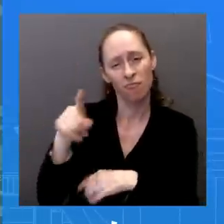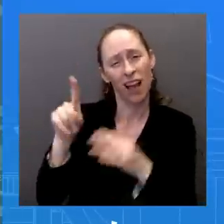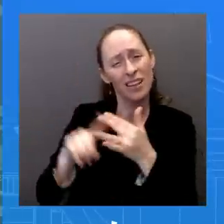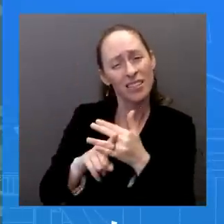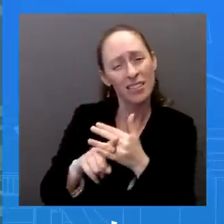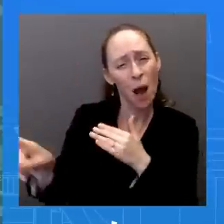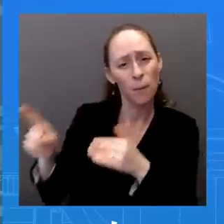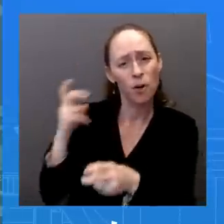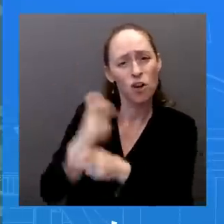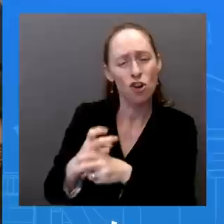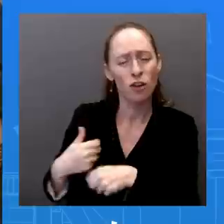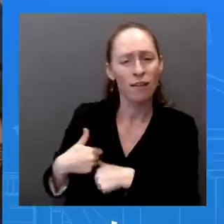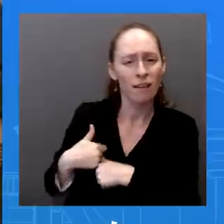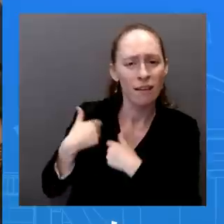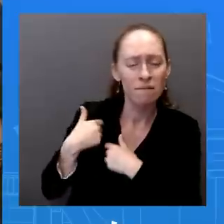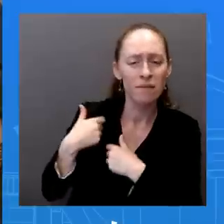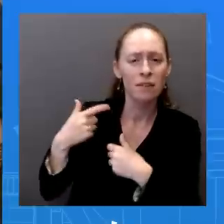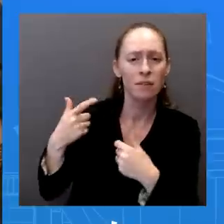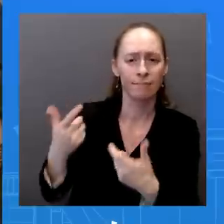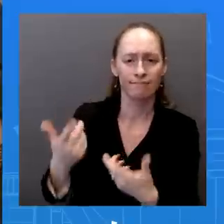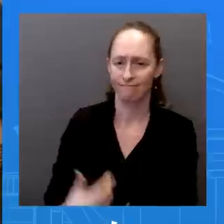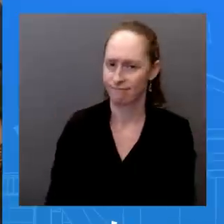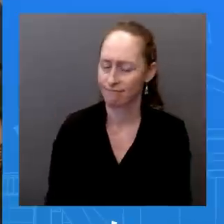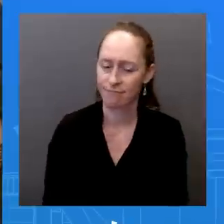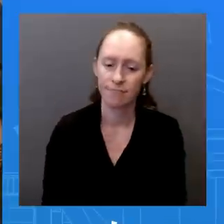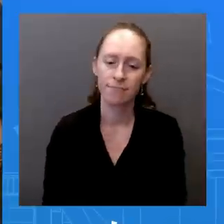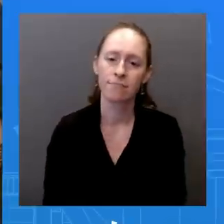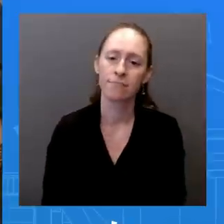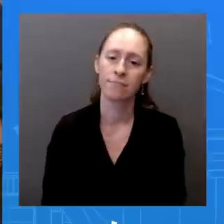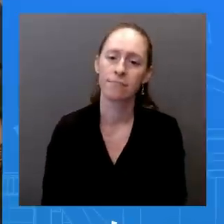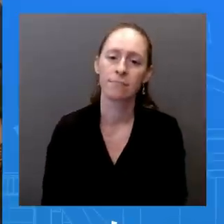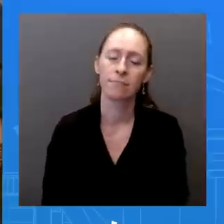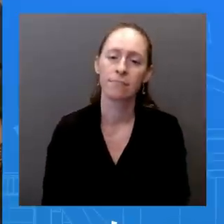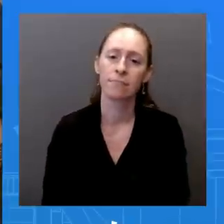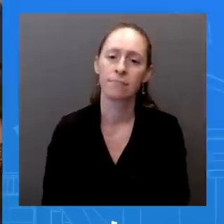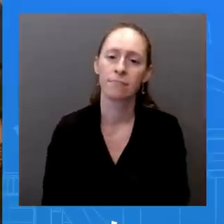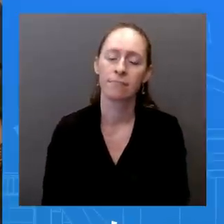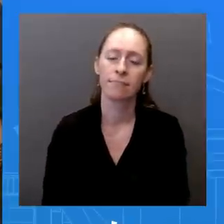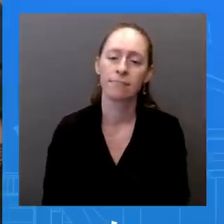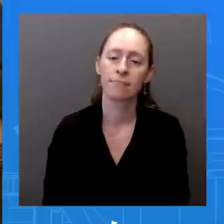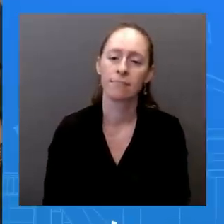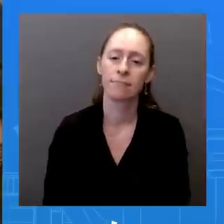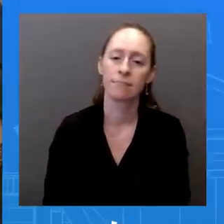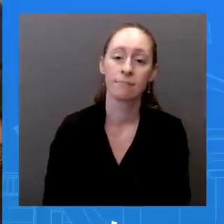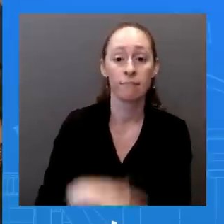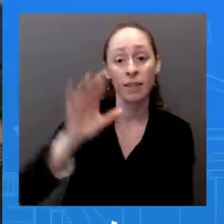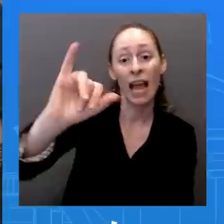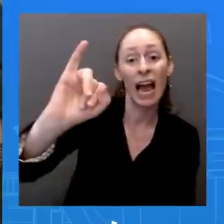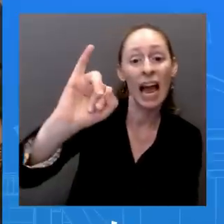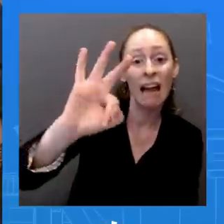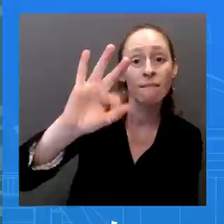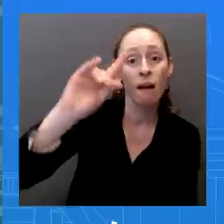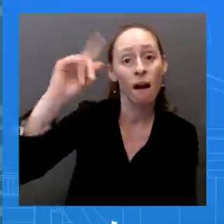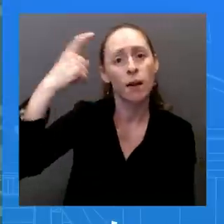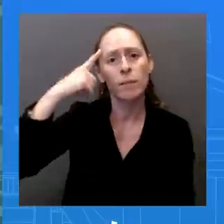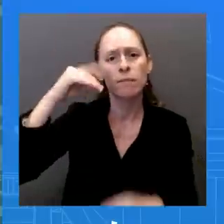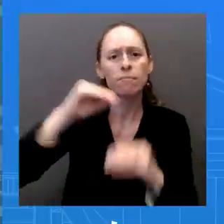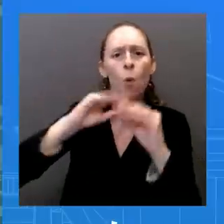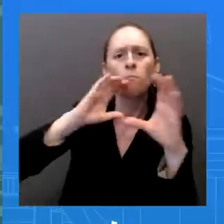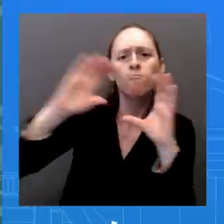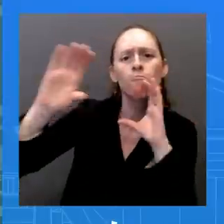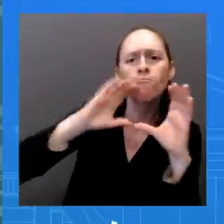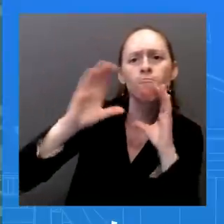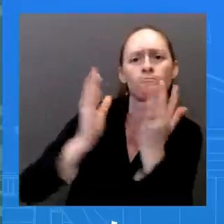If the governors were more open about and transparent, would that be more acceptable? What we are saying is